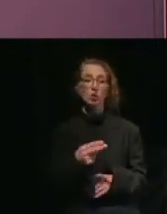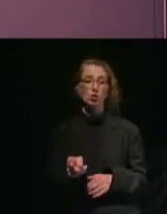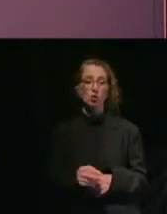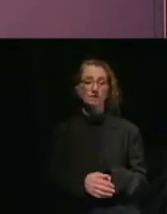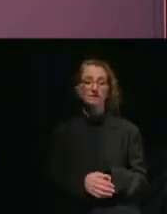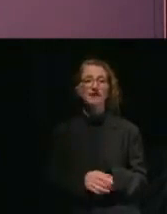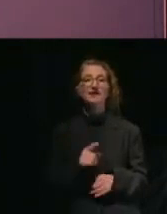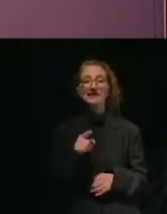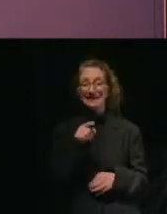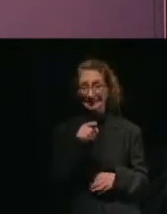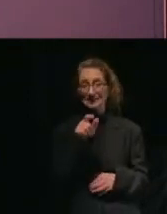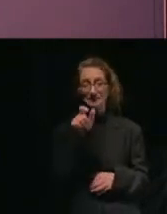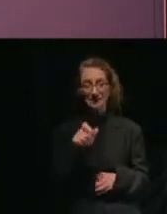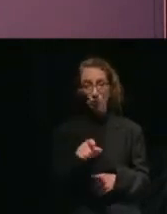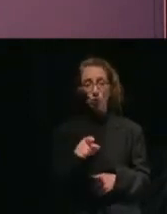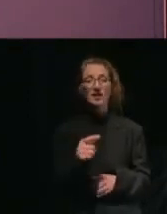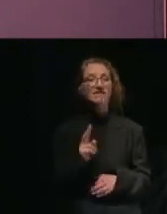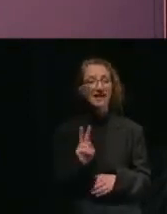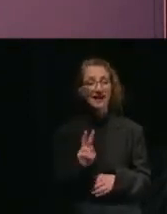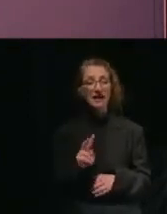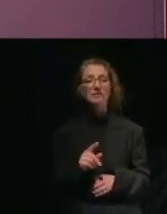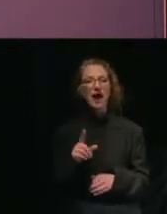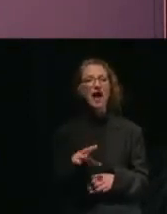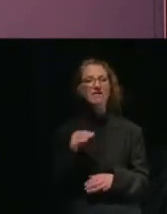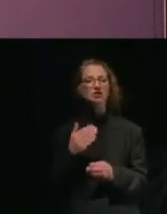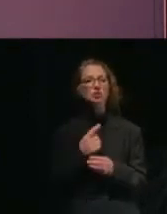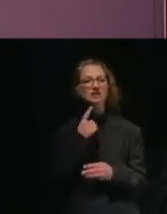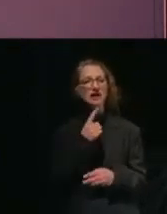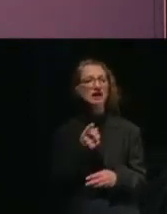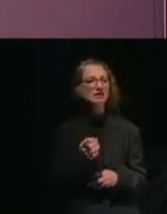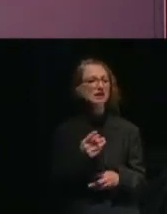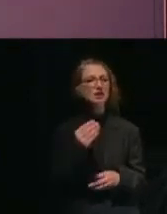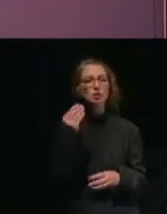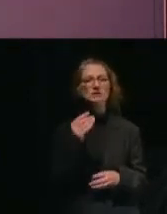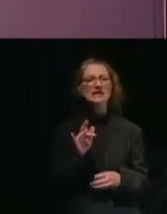die eingangs erwähnte. With one person that we spoke with, the income was